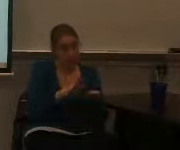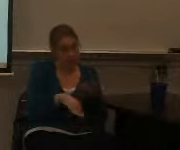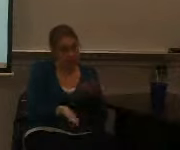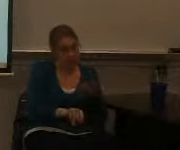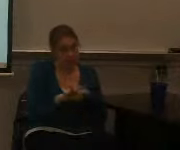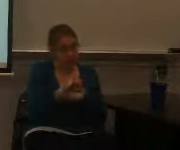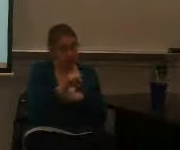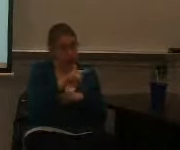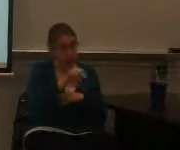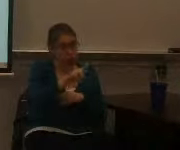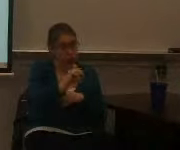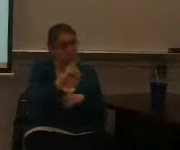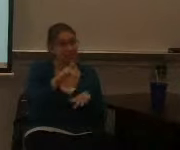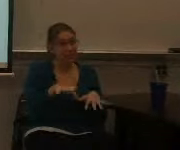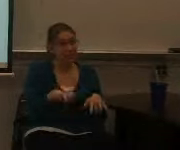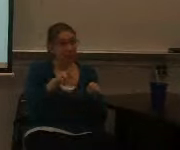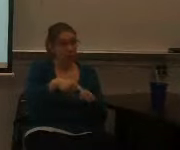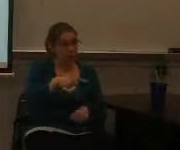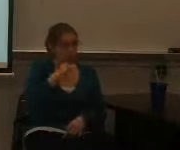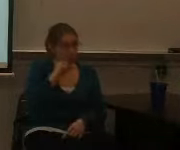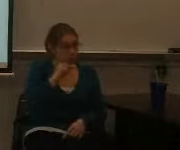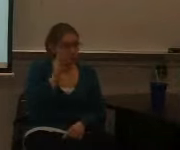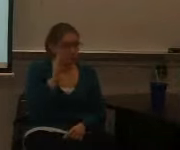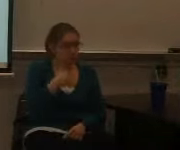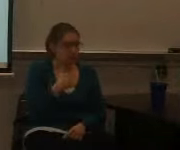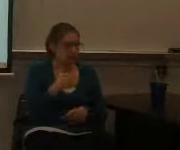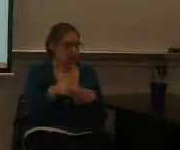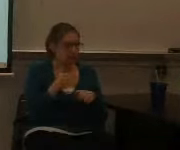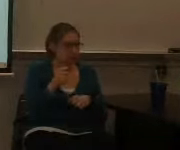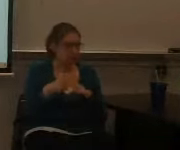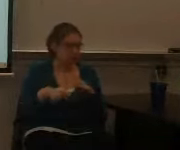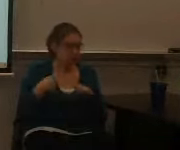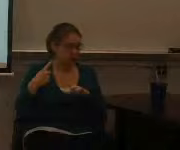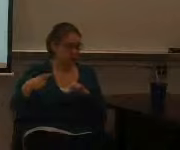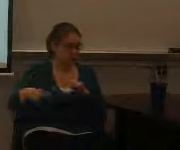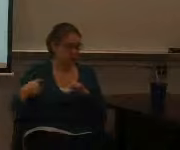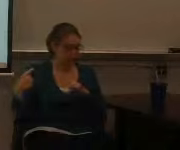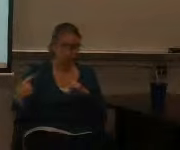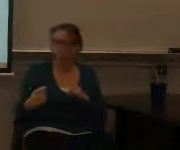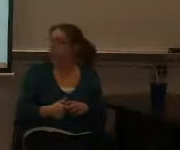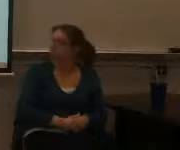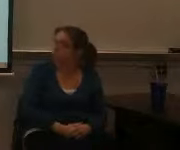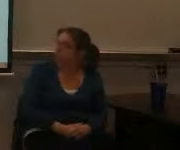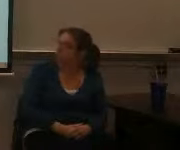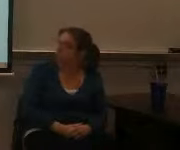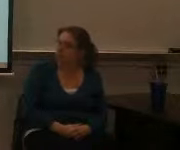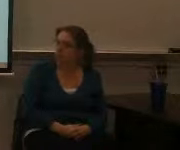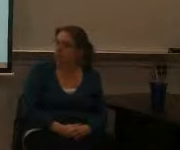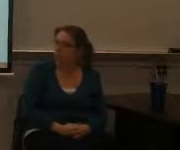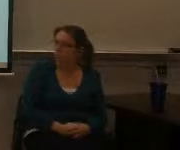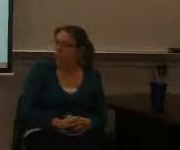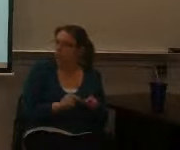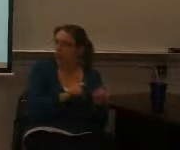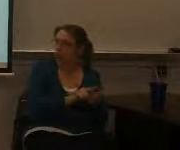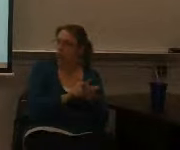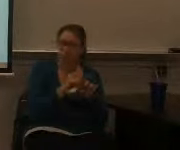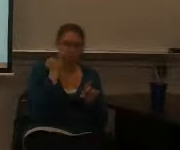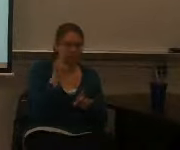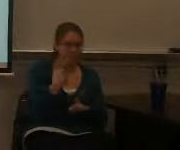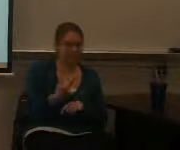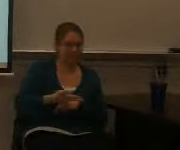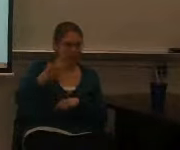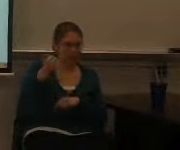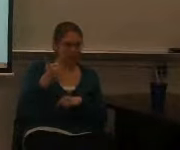stream that's taking up nutrients, you're going to have shorter spiraling length. It turns out that also if you have